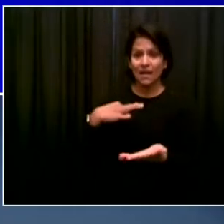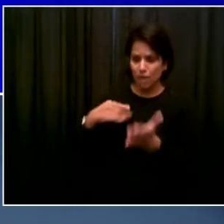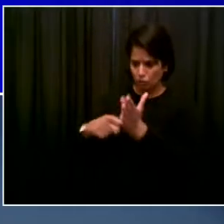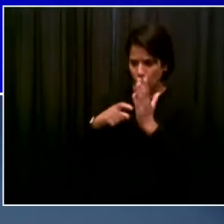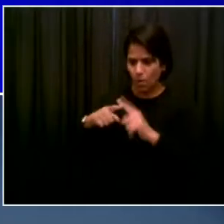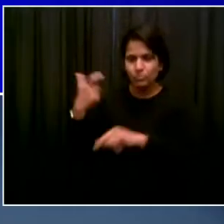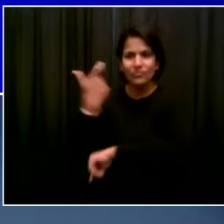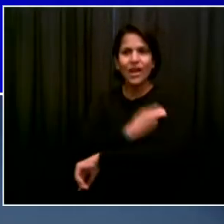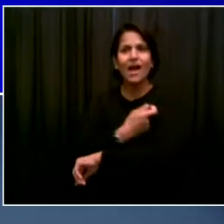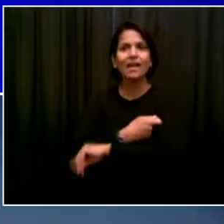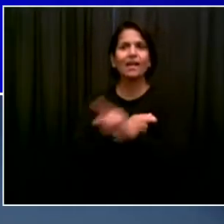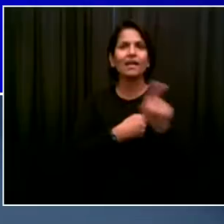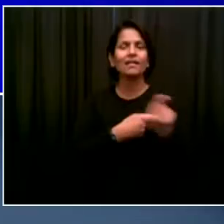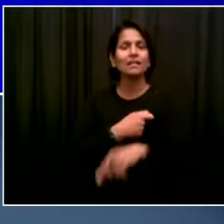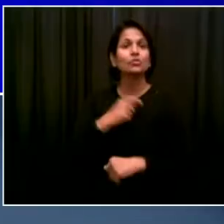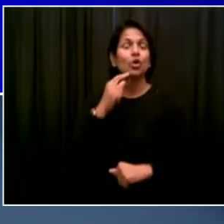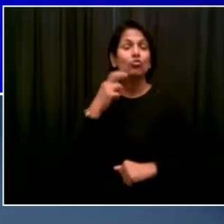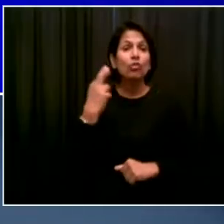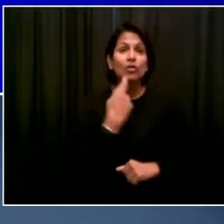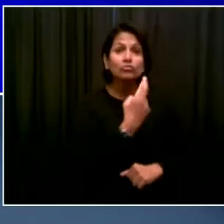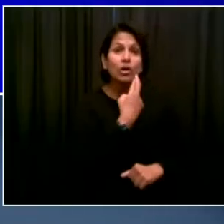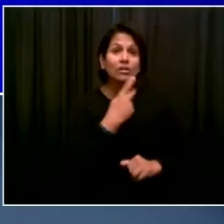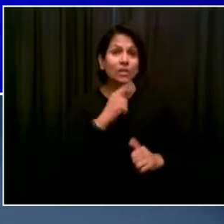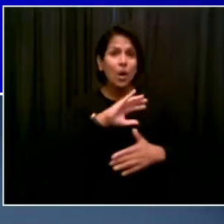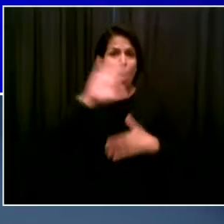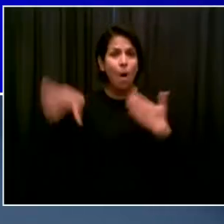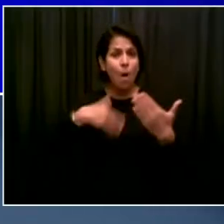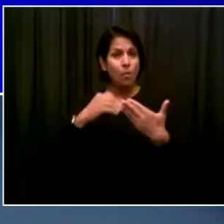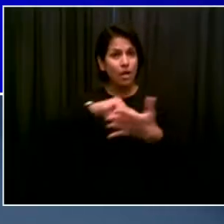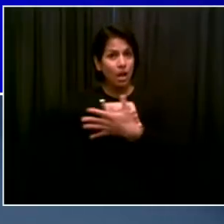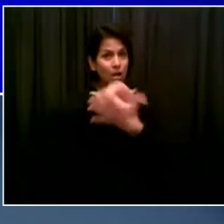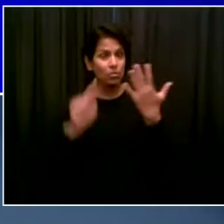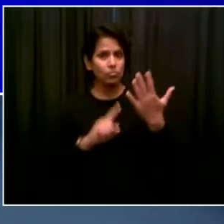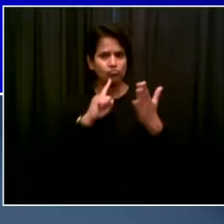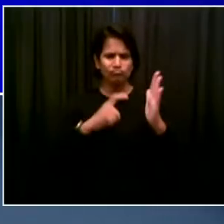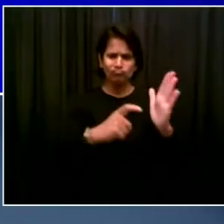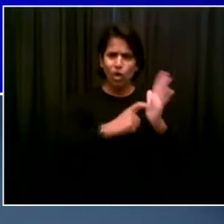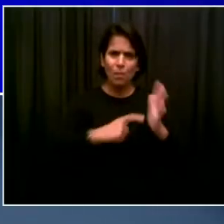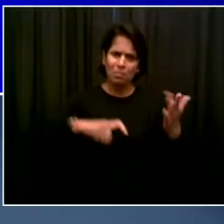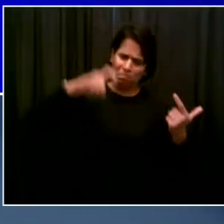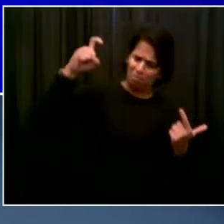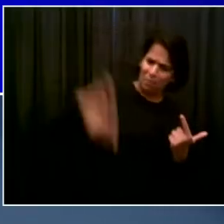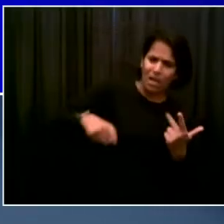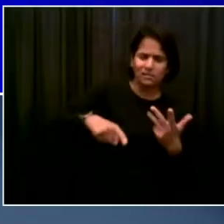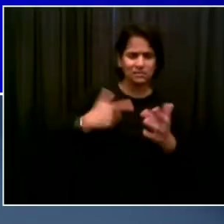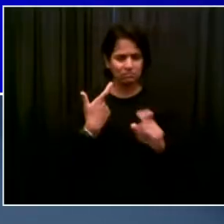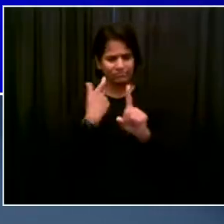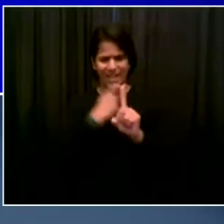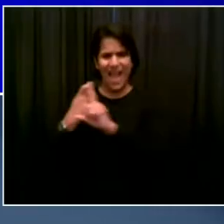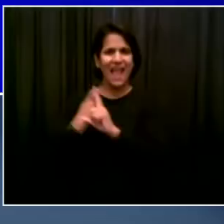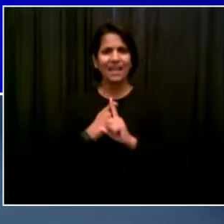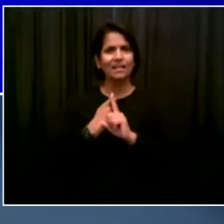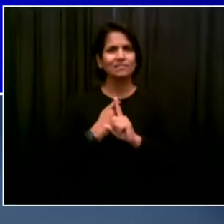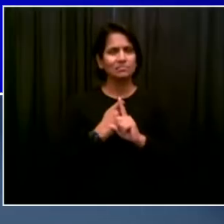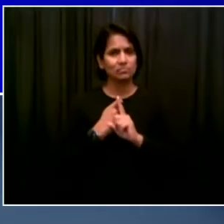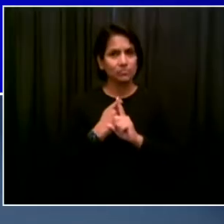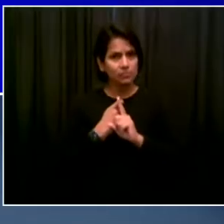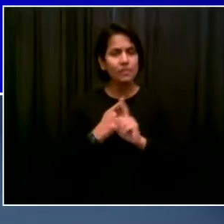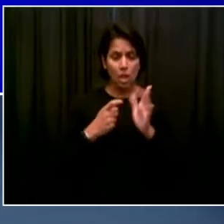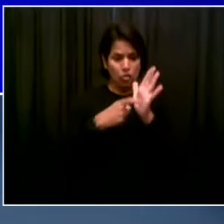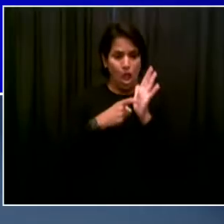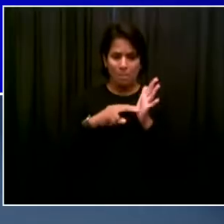open, thriving, jobs coming back, people safe. It worked. Broadway's back. So much of the life of the city's back because of